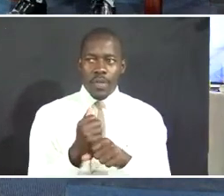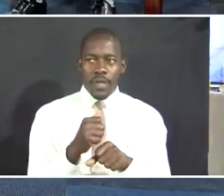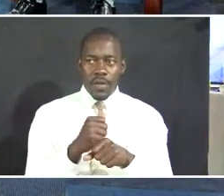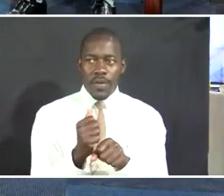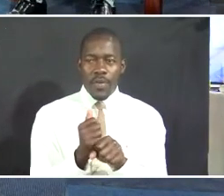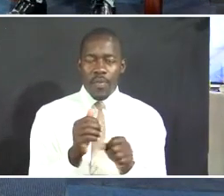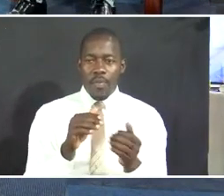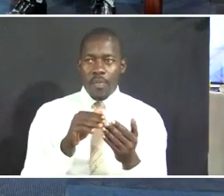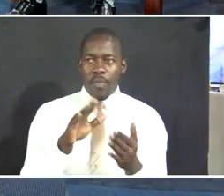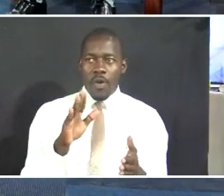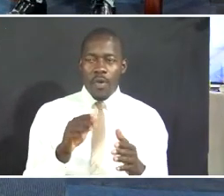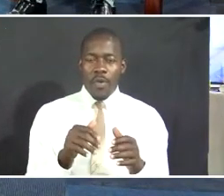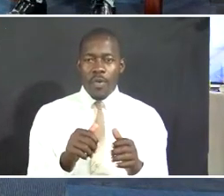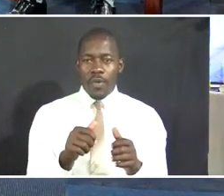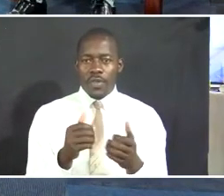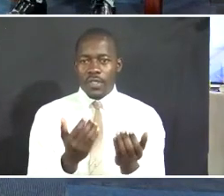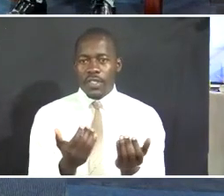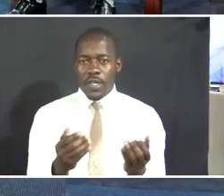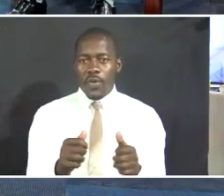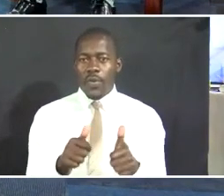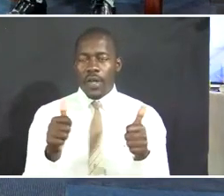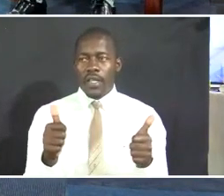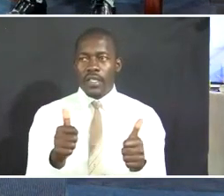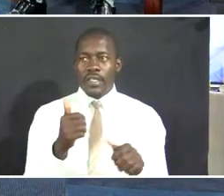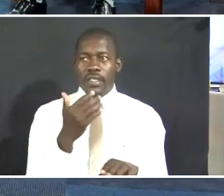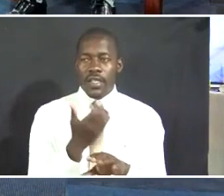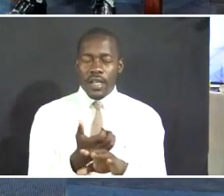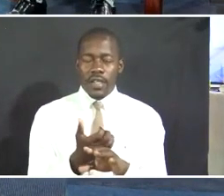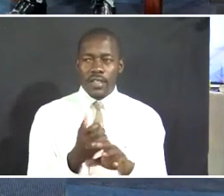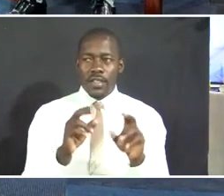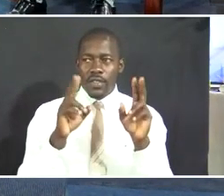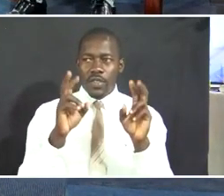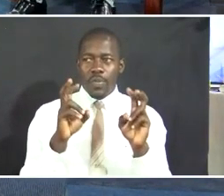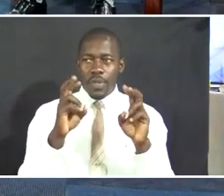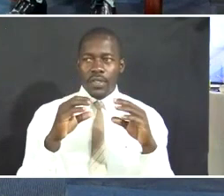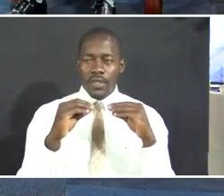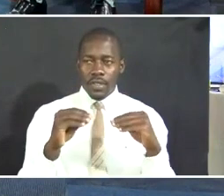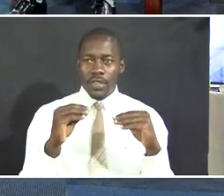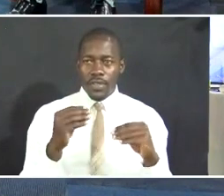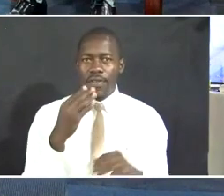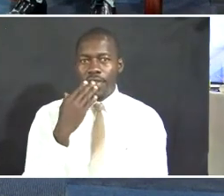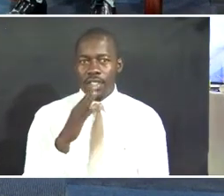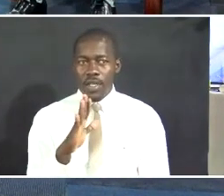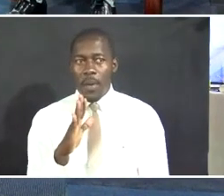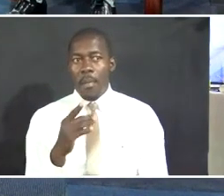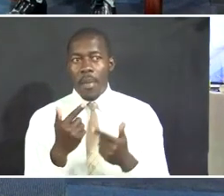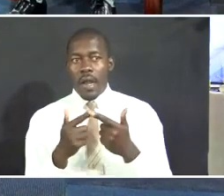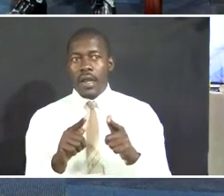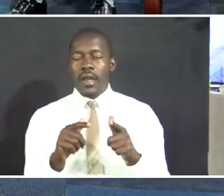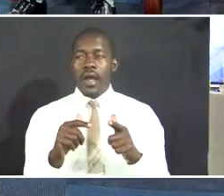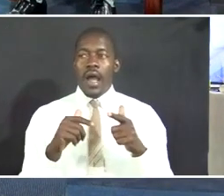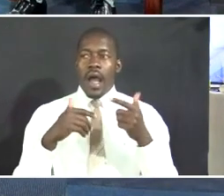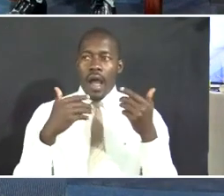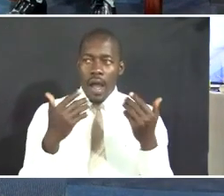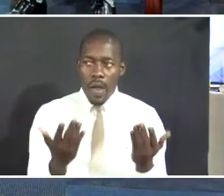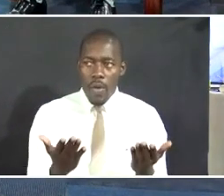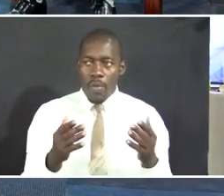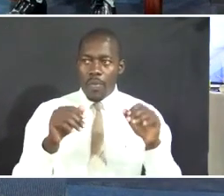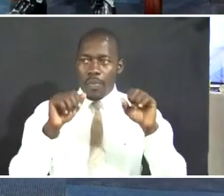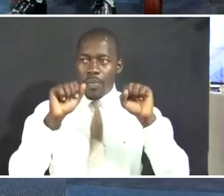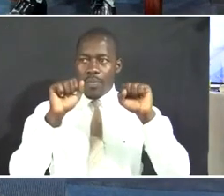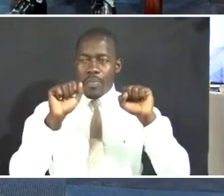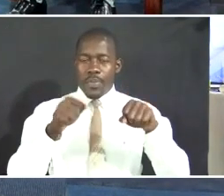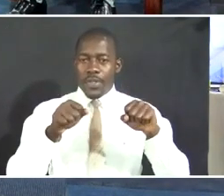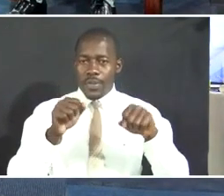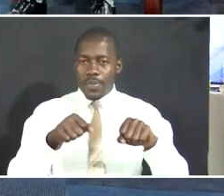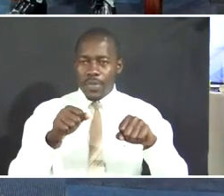evolution is in class 8. It is a topic that must be taught. Now, how do you bring an aspect of faith